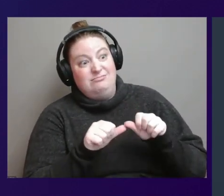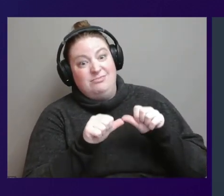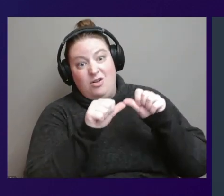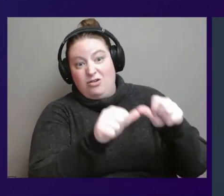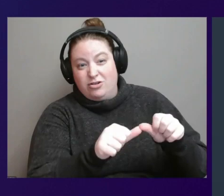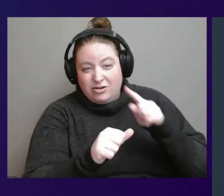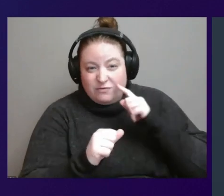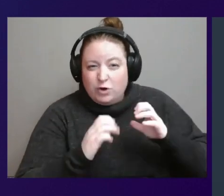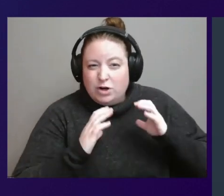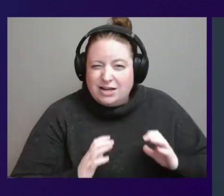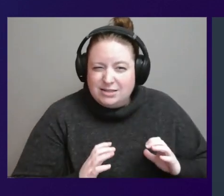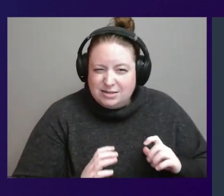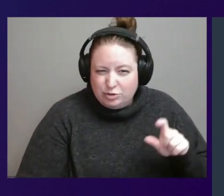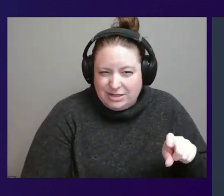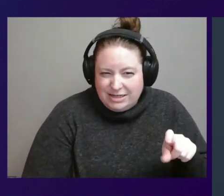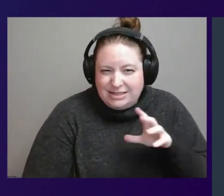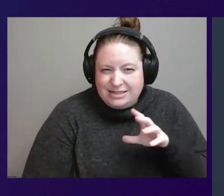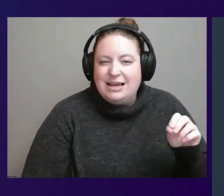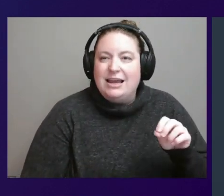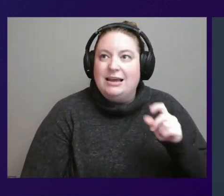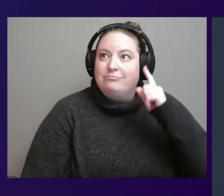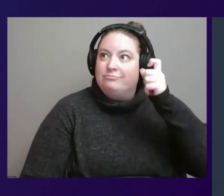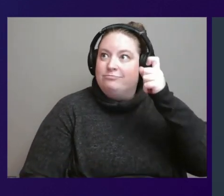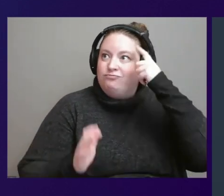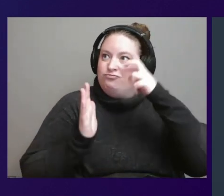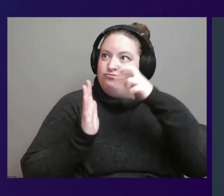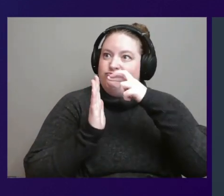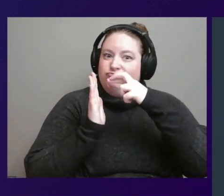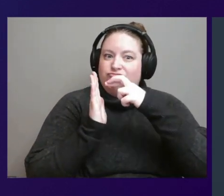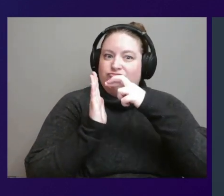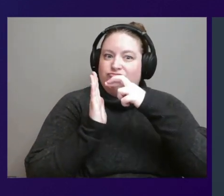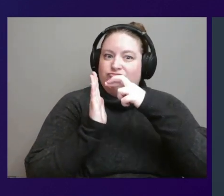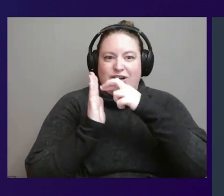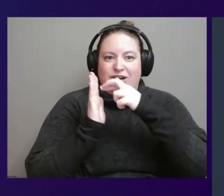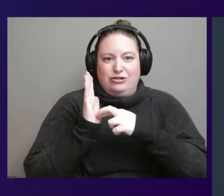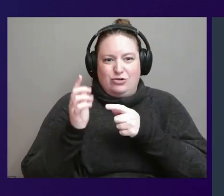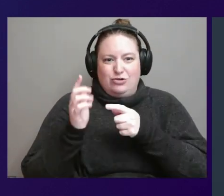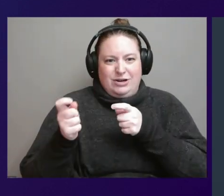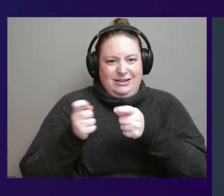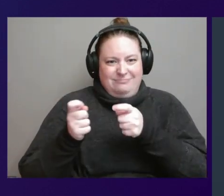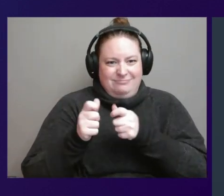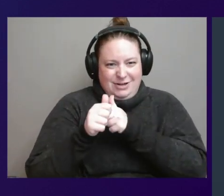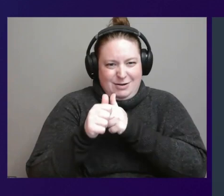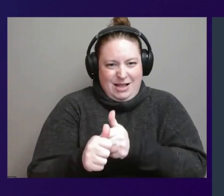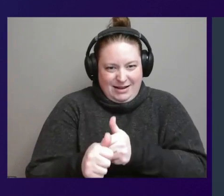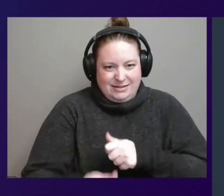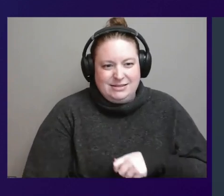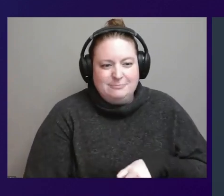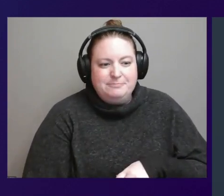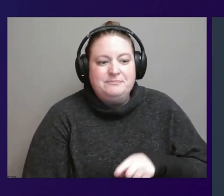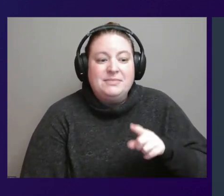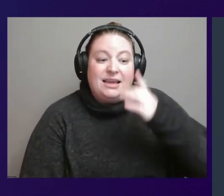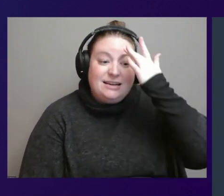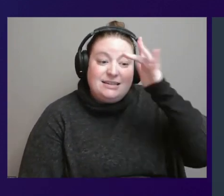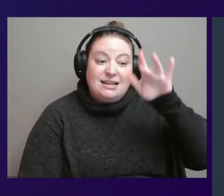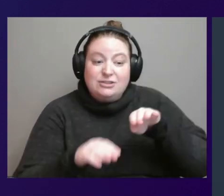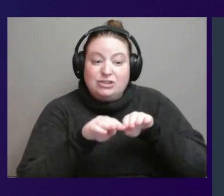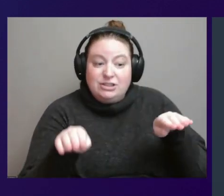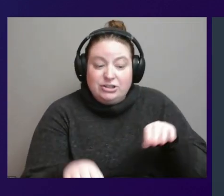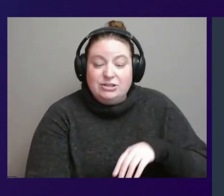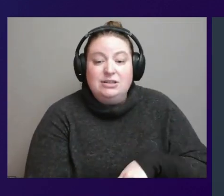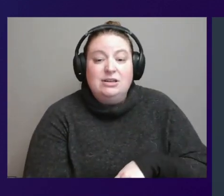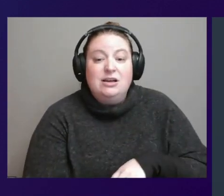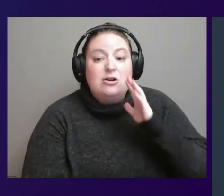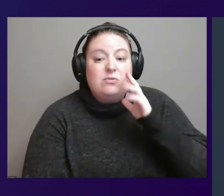and regulatory compliance requirements. And I've included intelligent tiering here again because it will transition data to 2